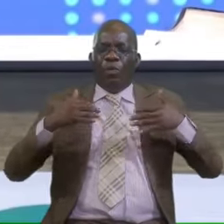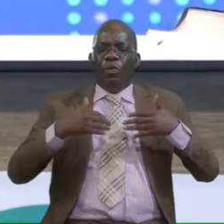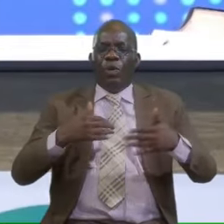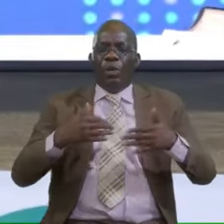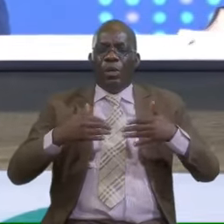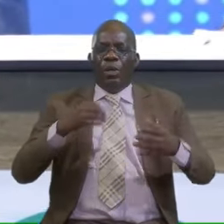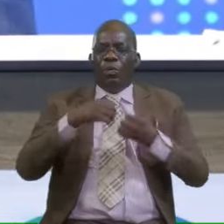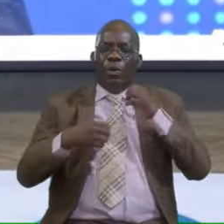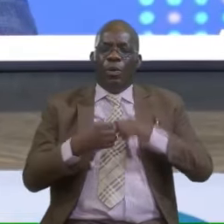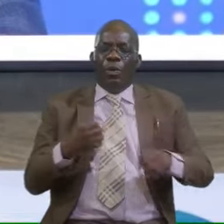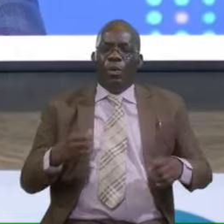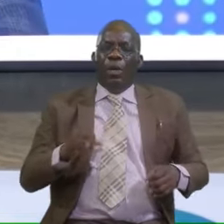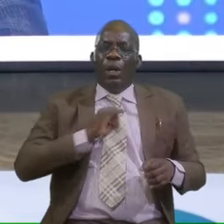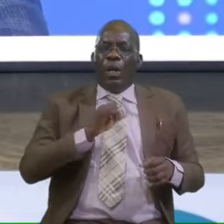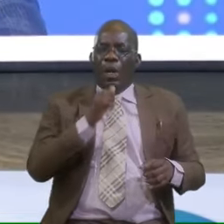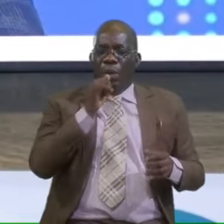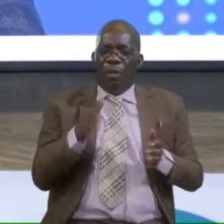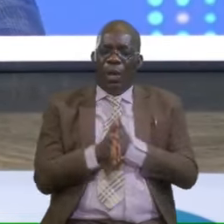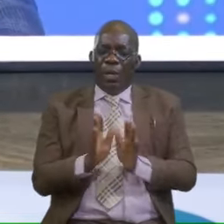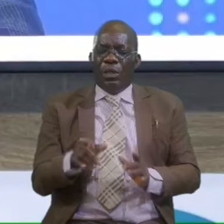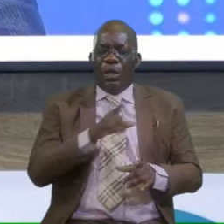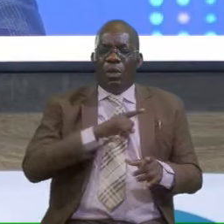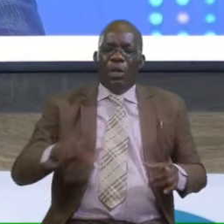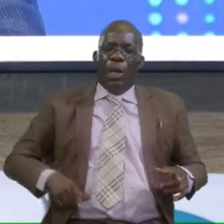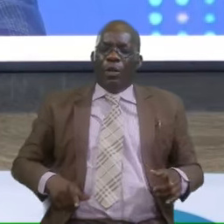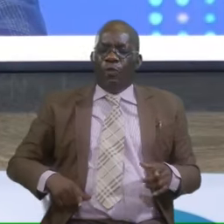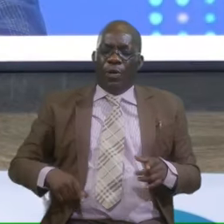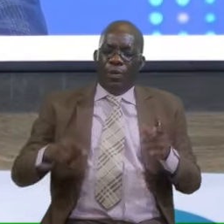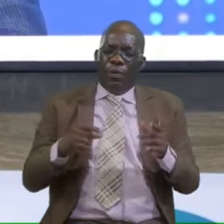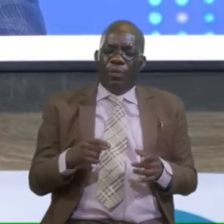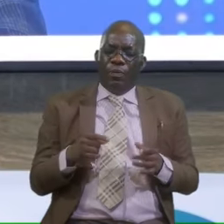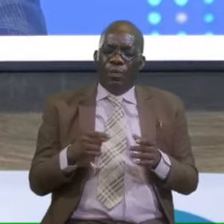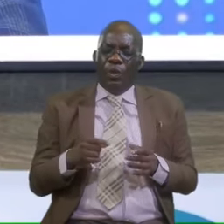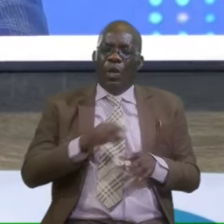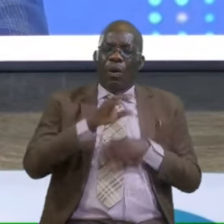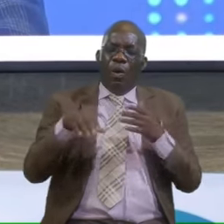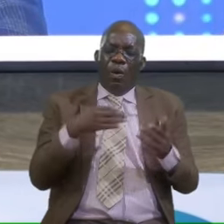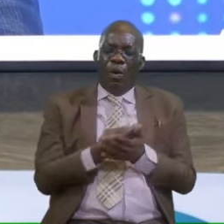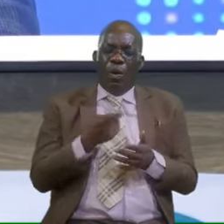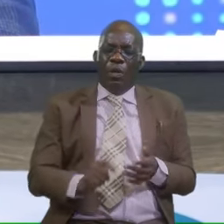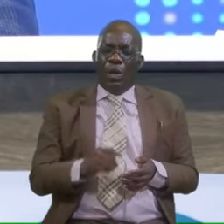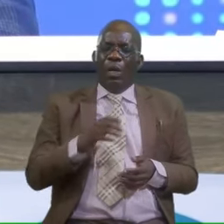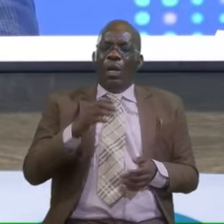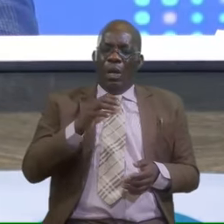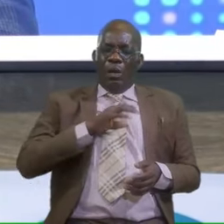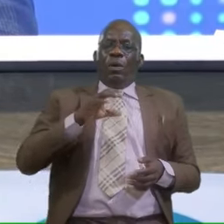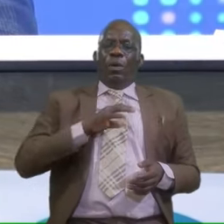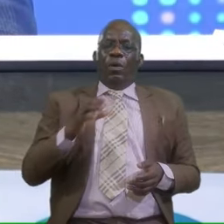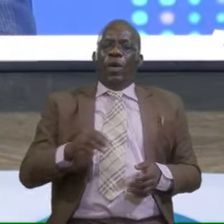I'm asking, Lord, all that asthma, everything will be healed right